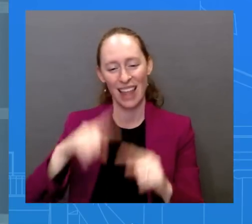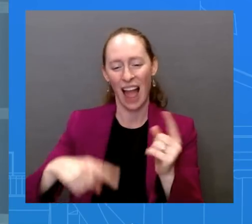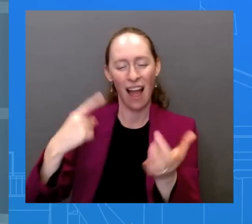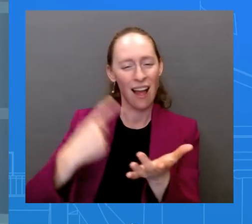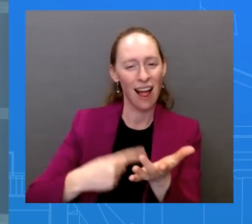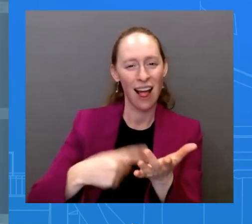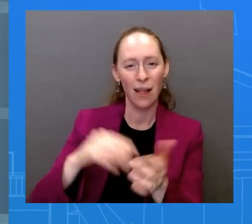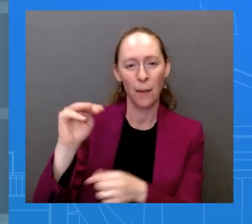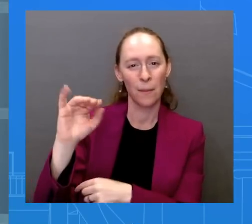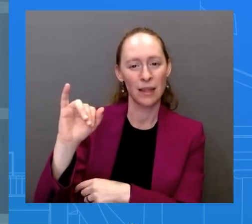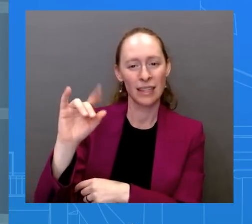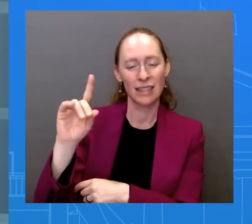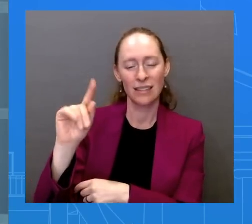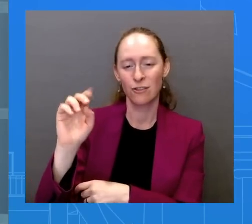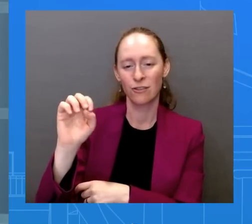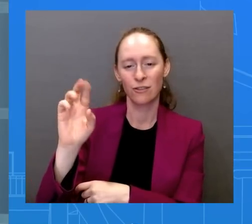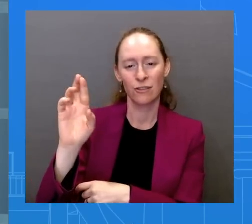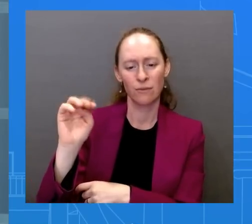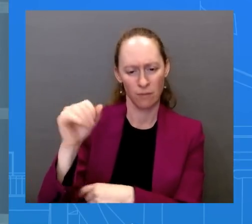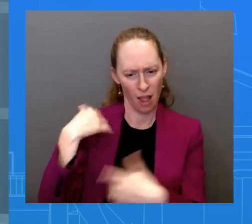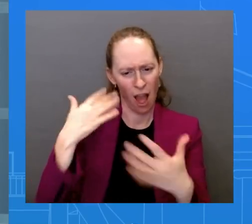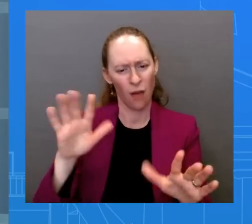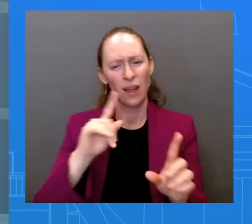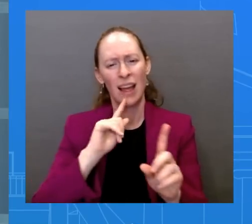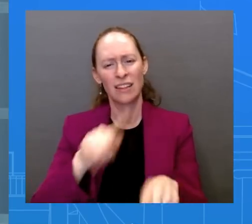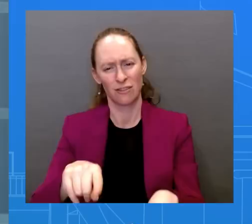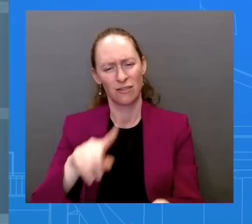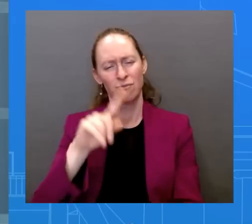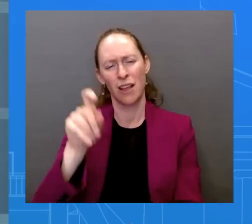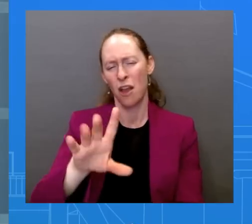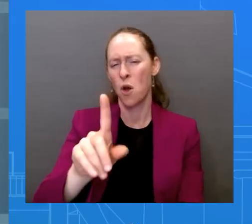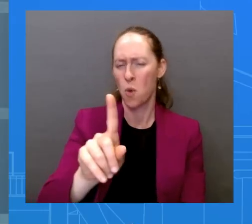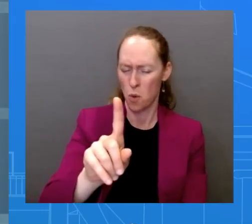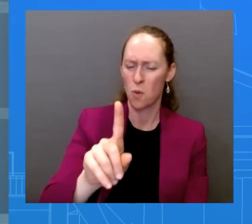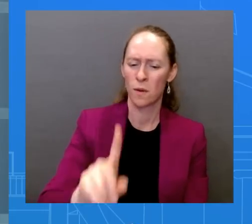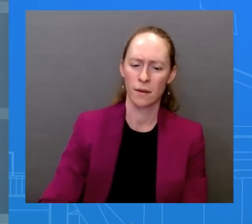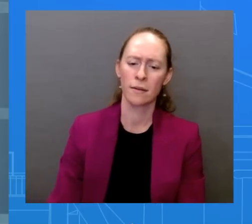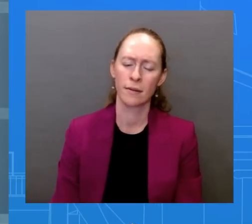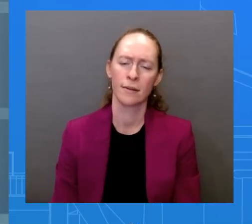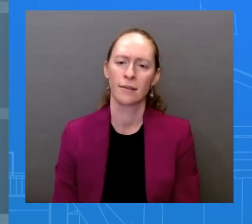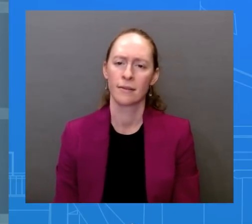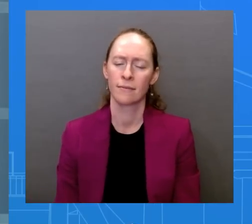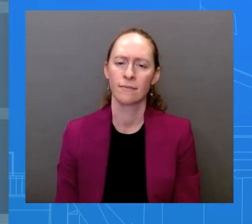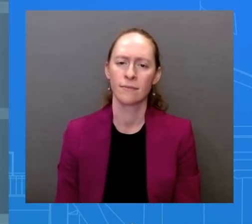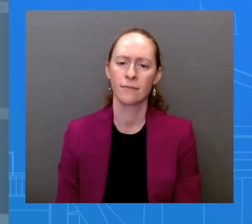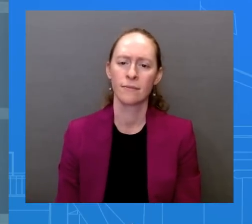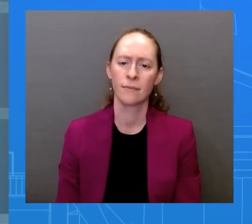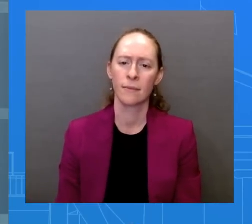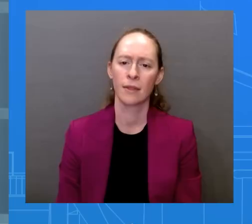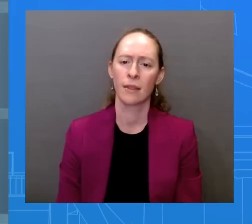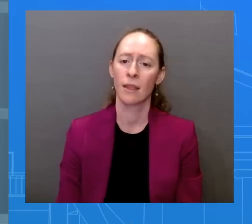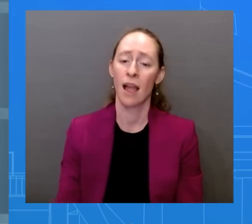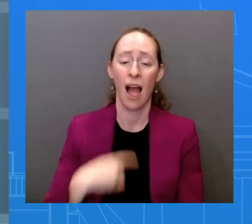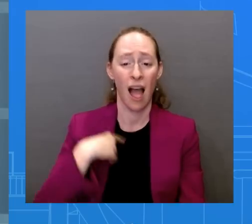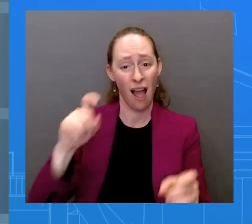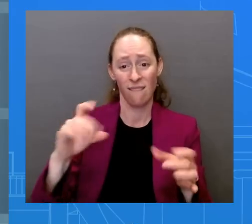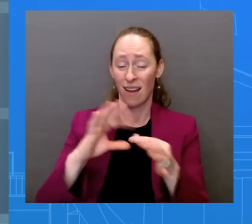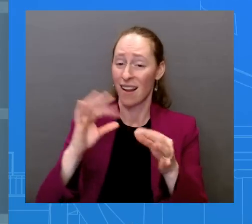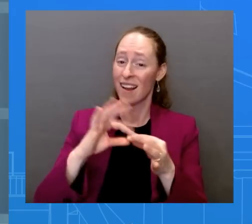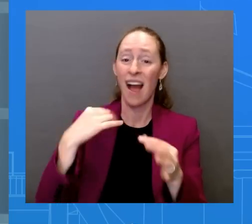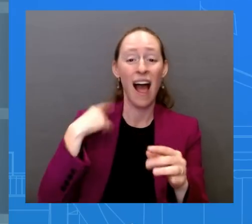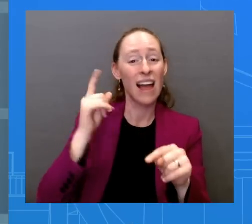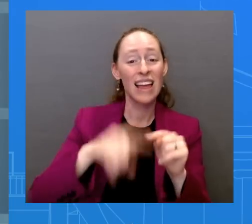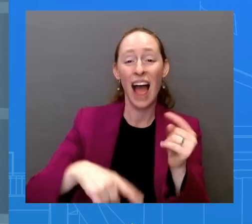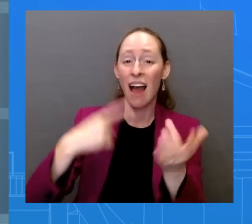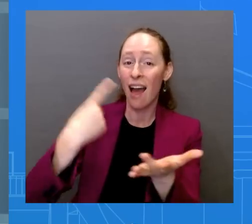I'm about to answer your question. Give me a second here. I have to say this, right? I cannot talk about the midterms from here because you did